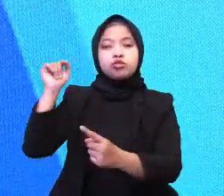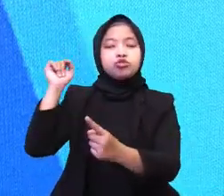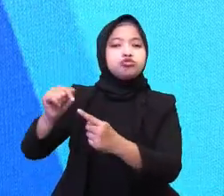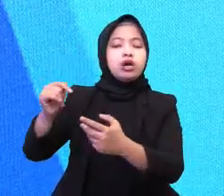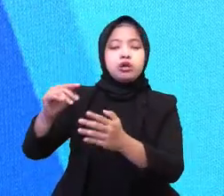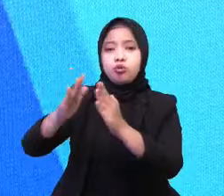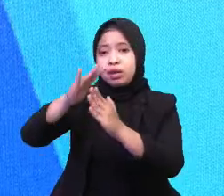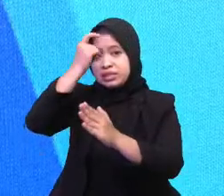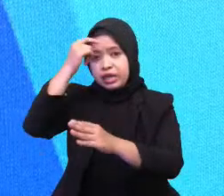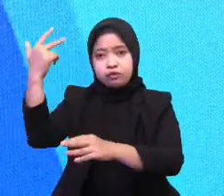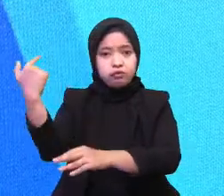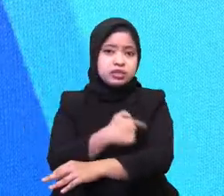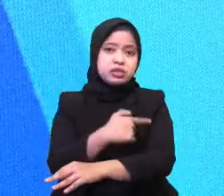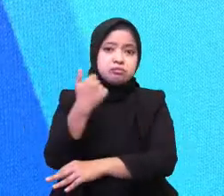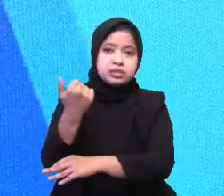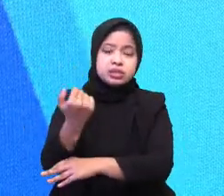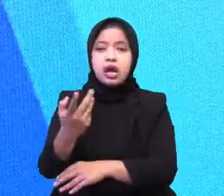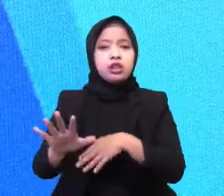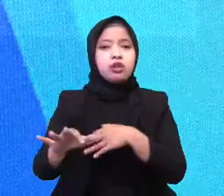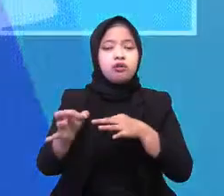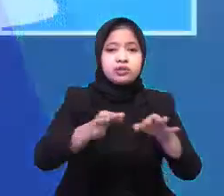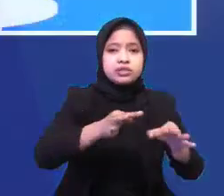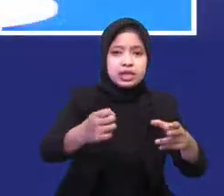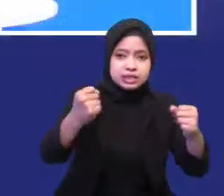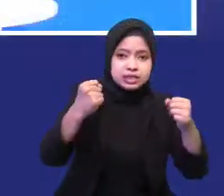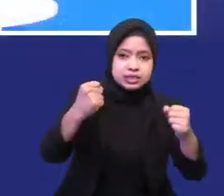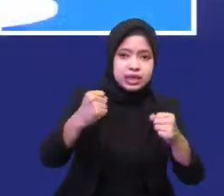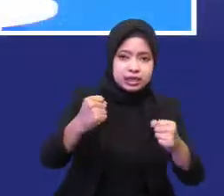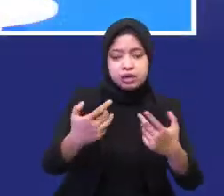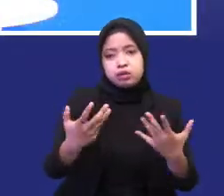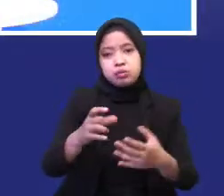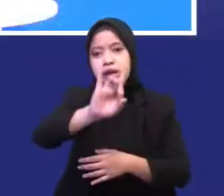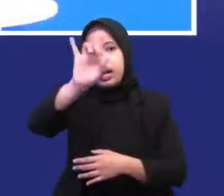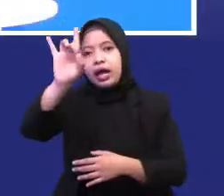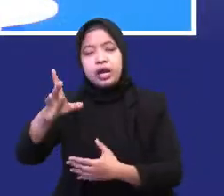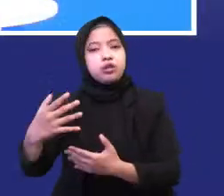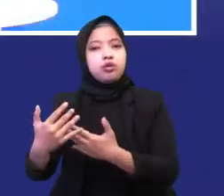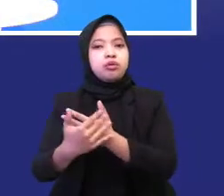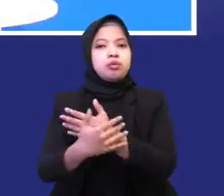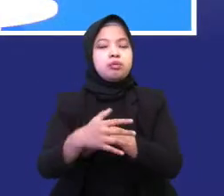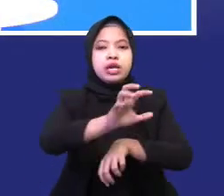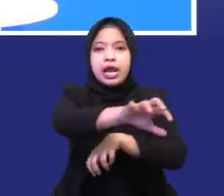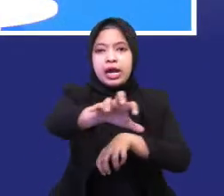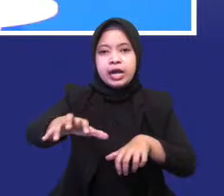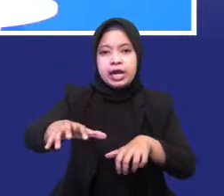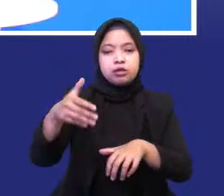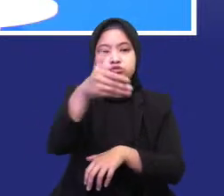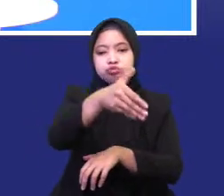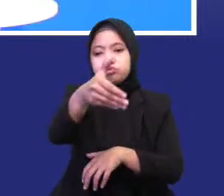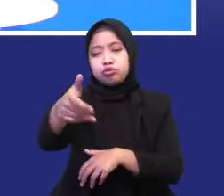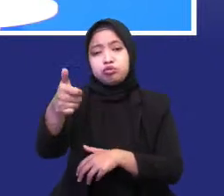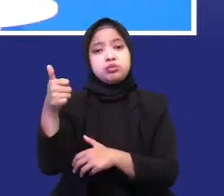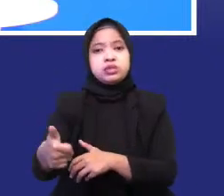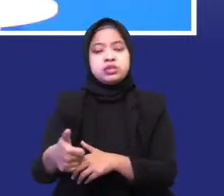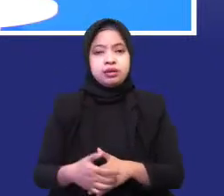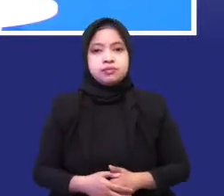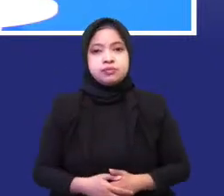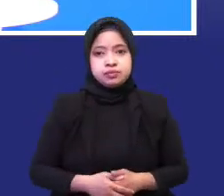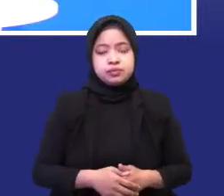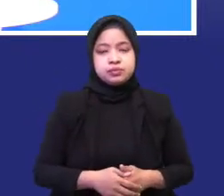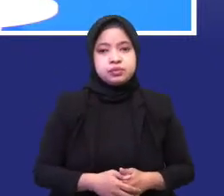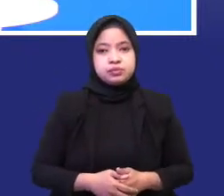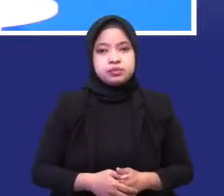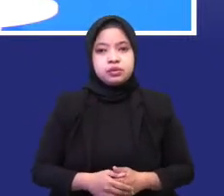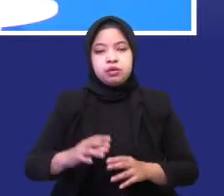of the country of departure on the Ministry of Health in the country of departure, stating that the